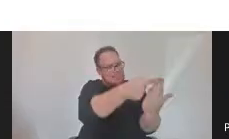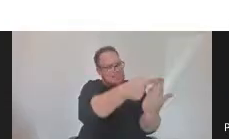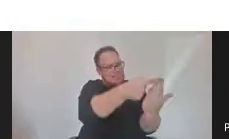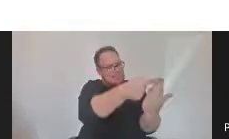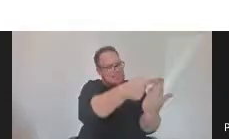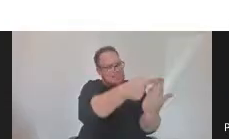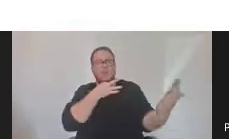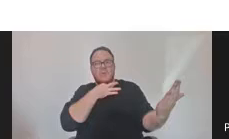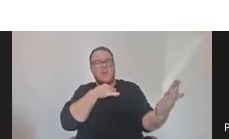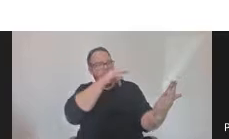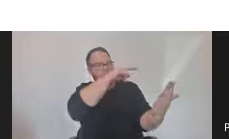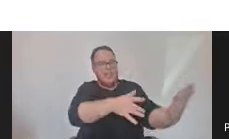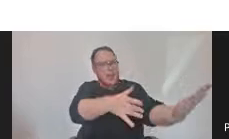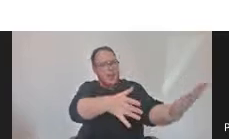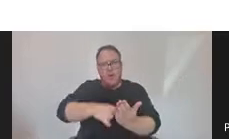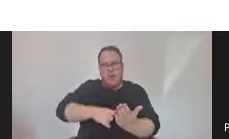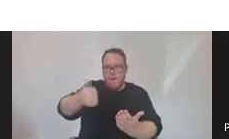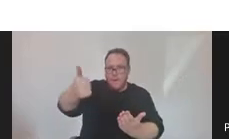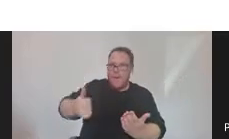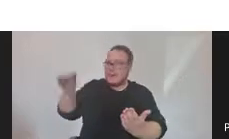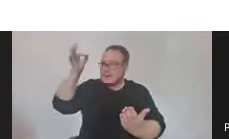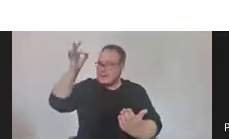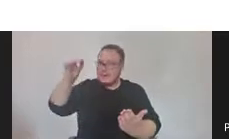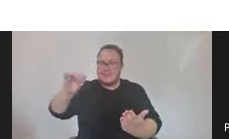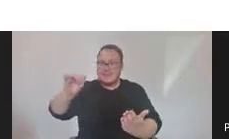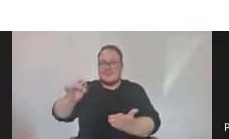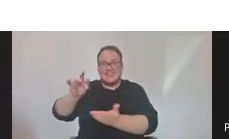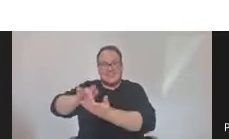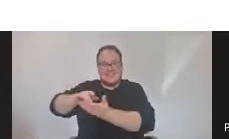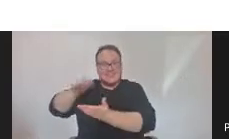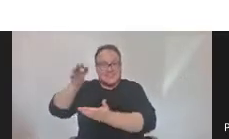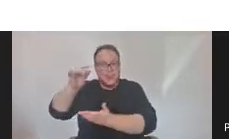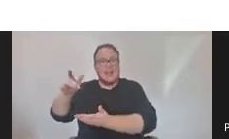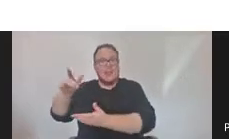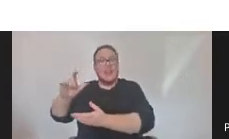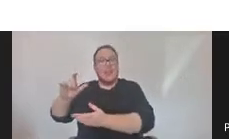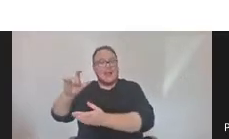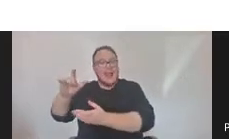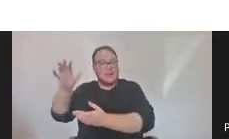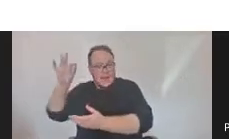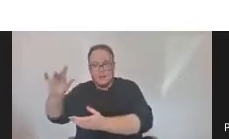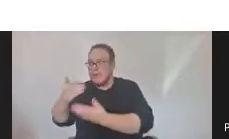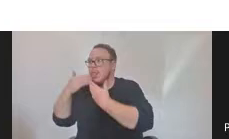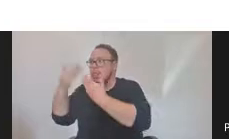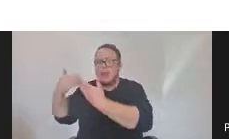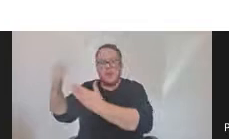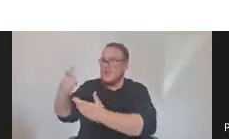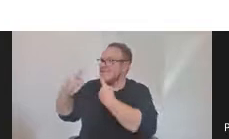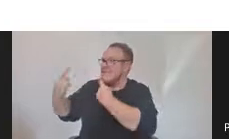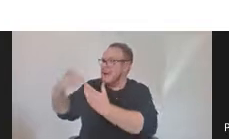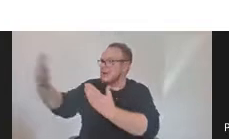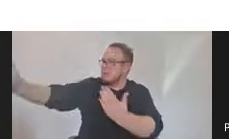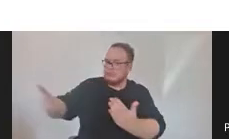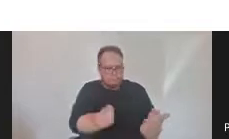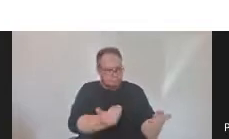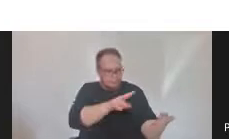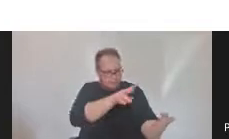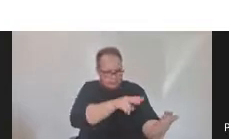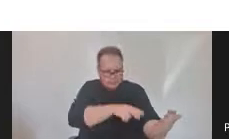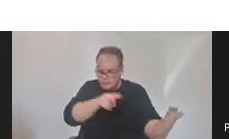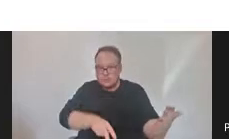city and county council were absolutely instrumental in the demographic data that they gave us. We